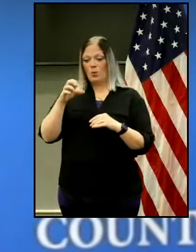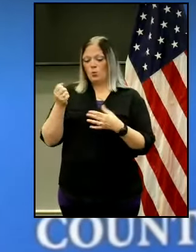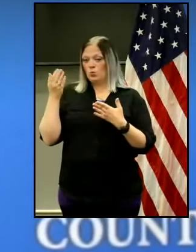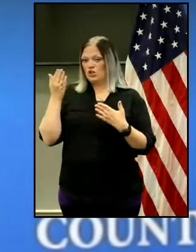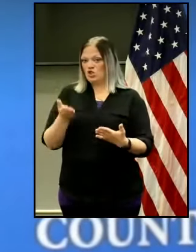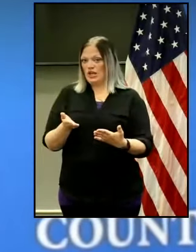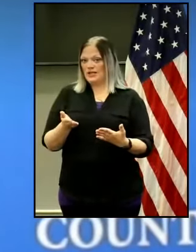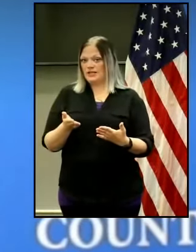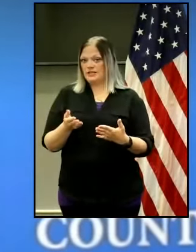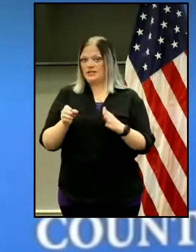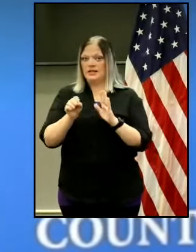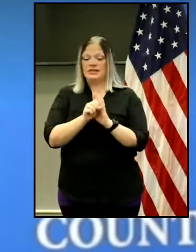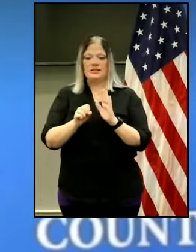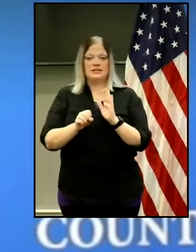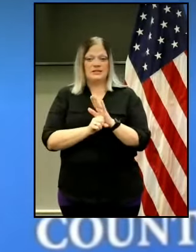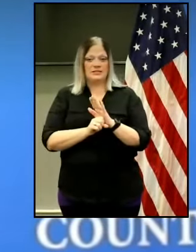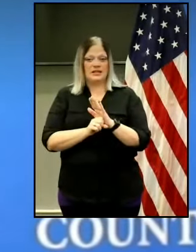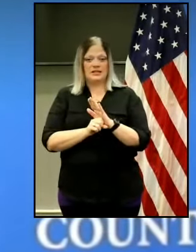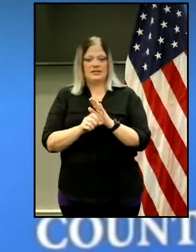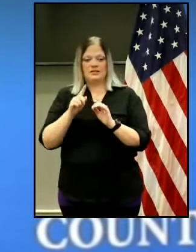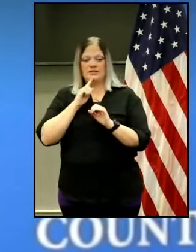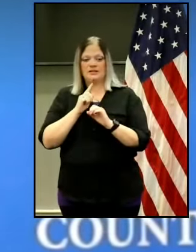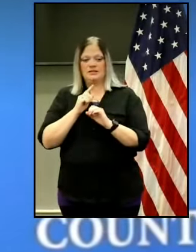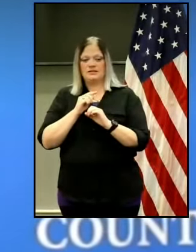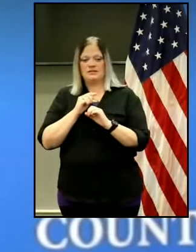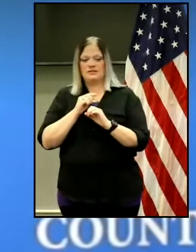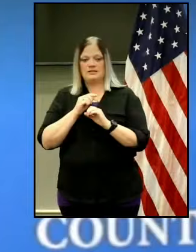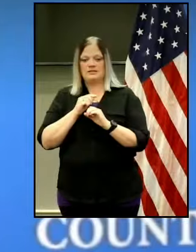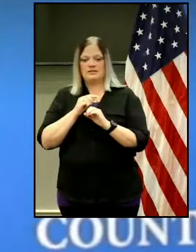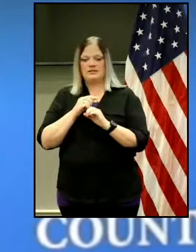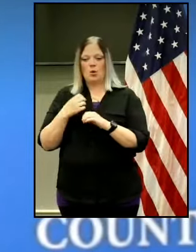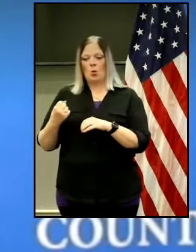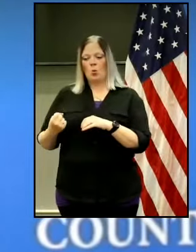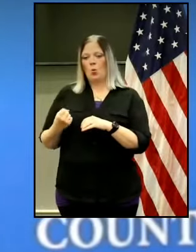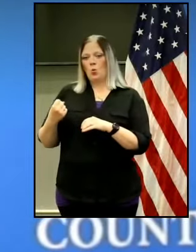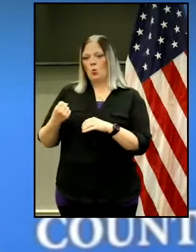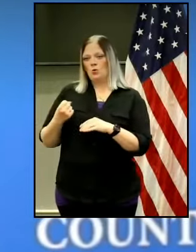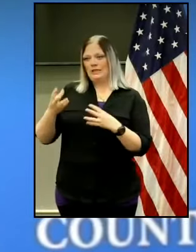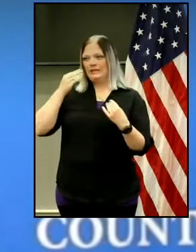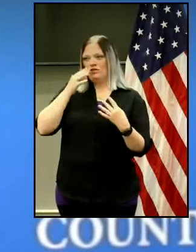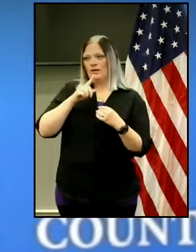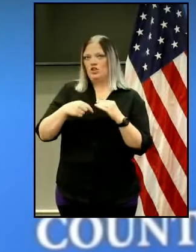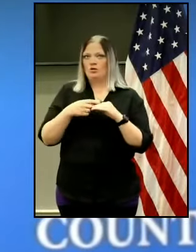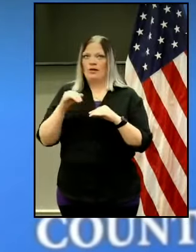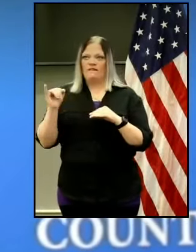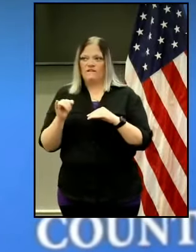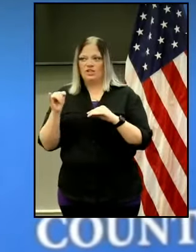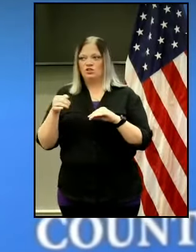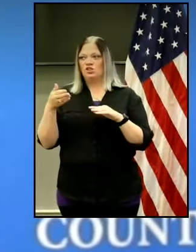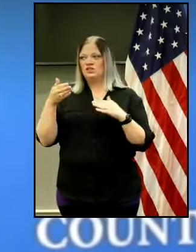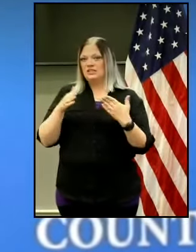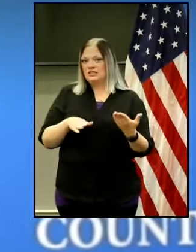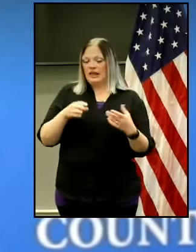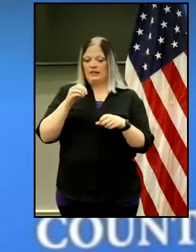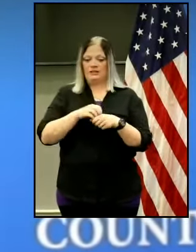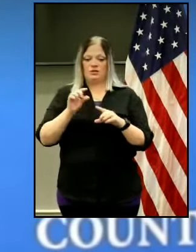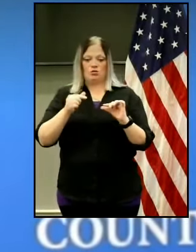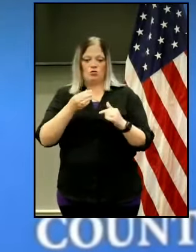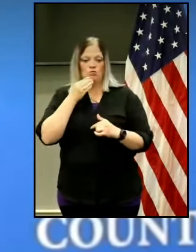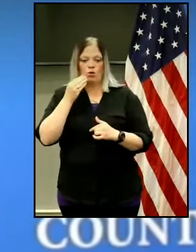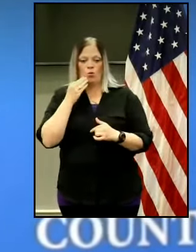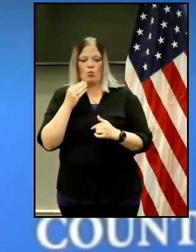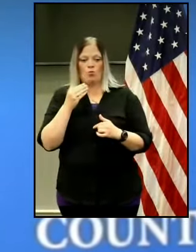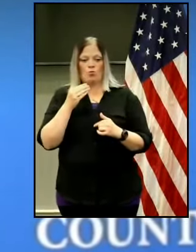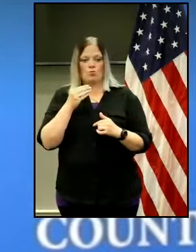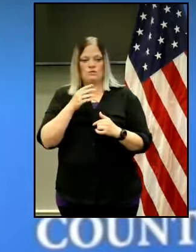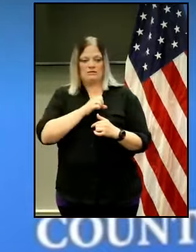suggests that the state has been suppressing data about infections and deaths among group home patients and group